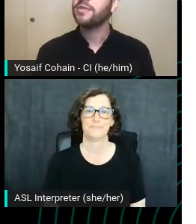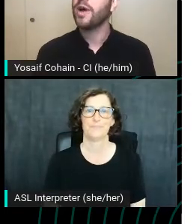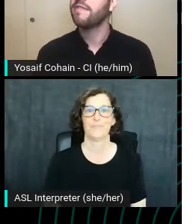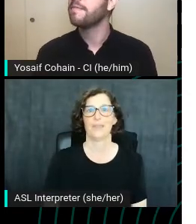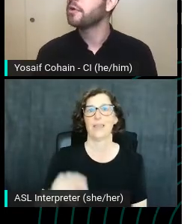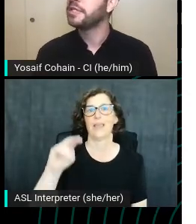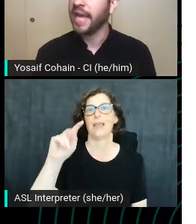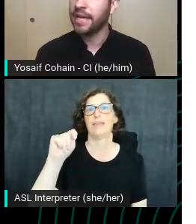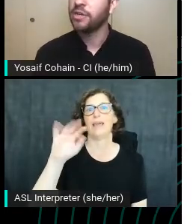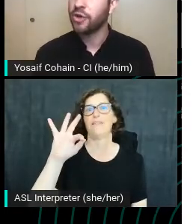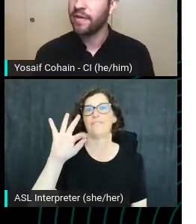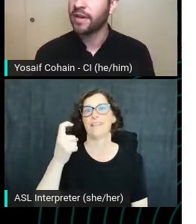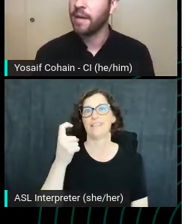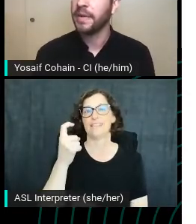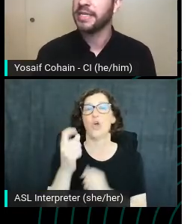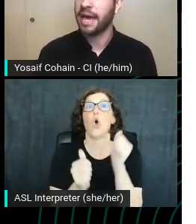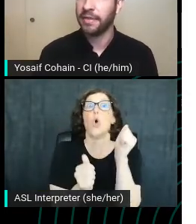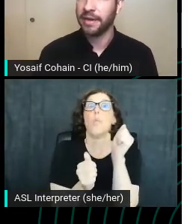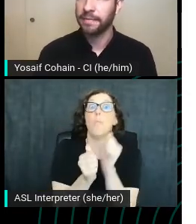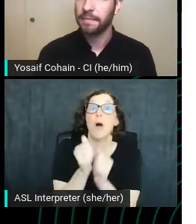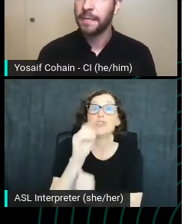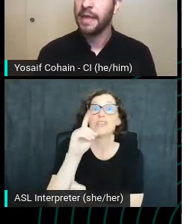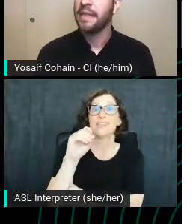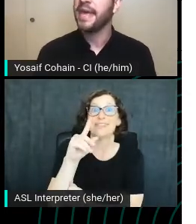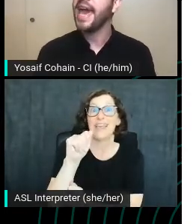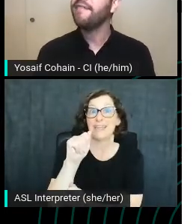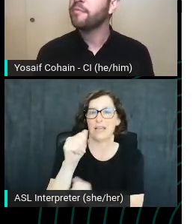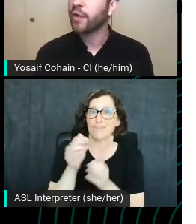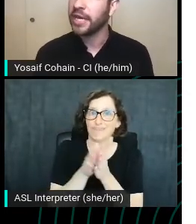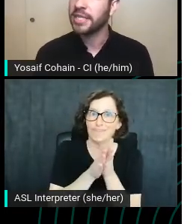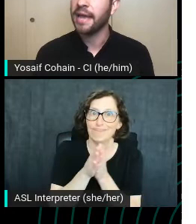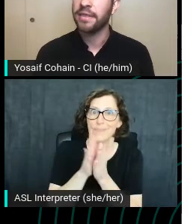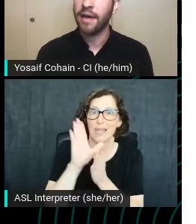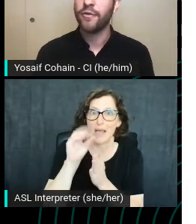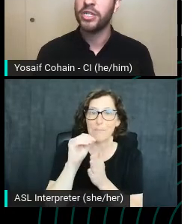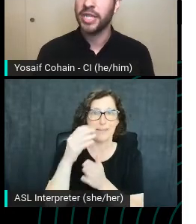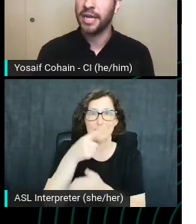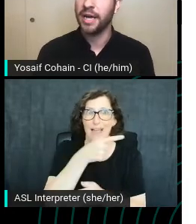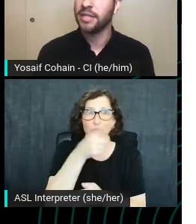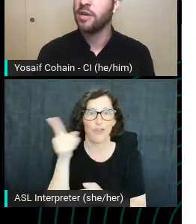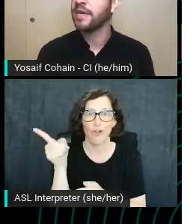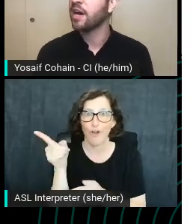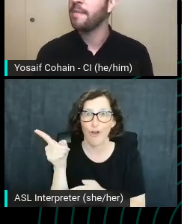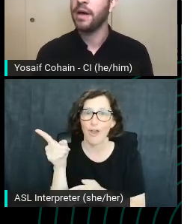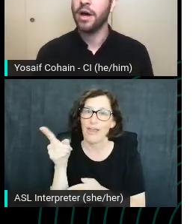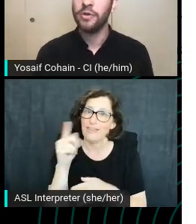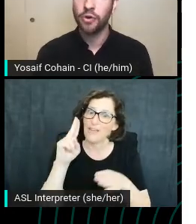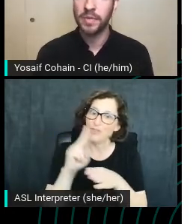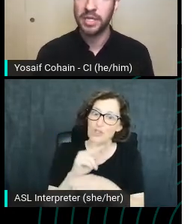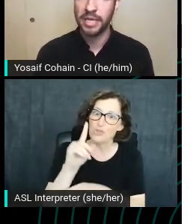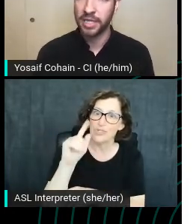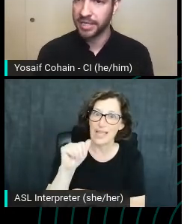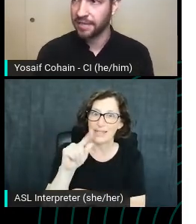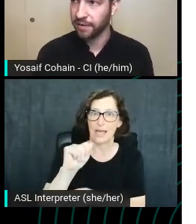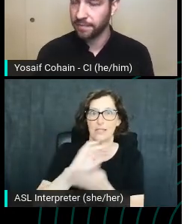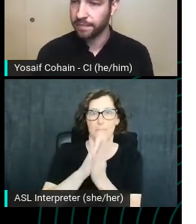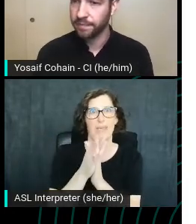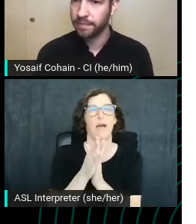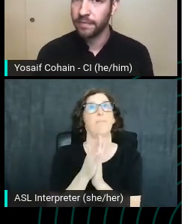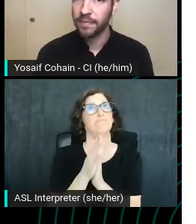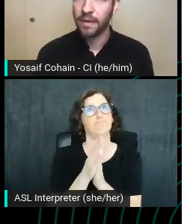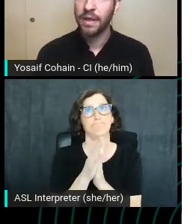Netflix is one of the most data-driven companies out there. They have embraced and leveraged data to become enormously